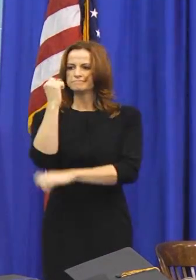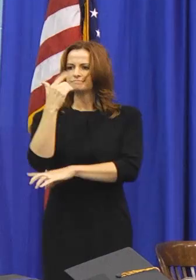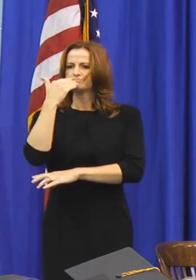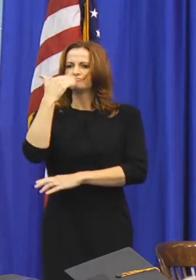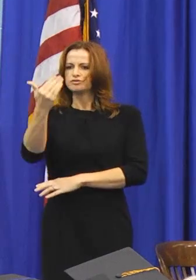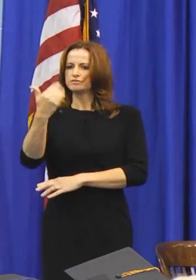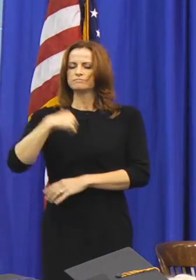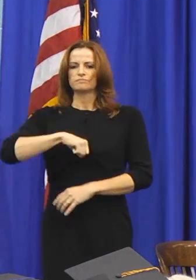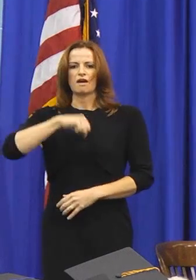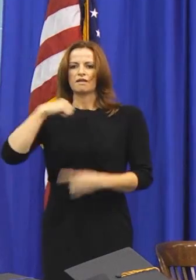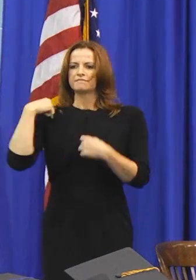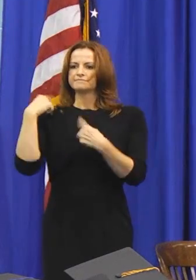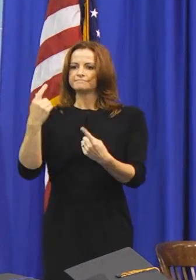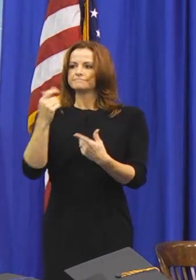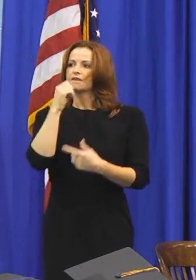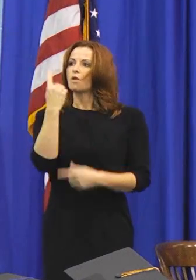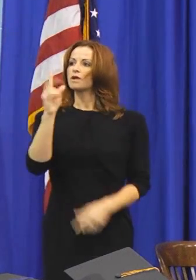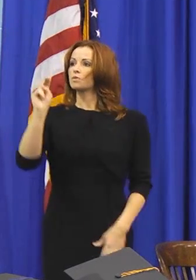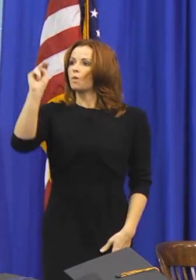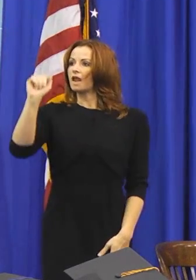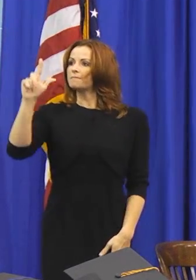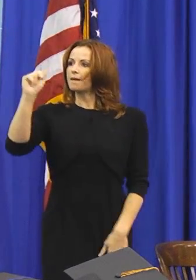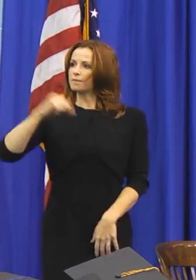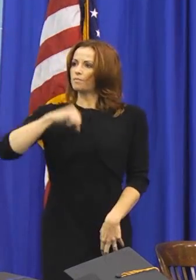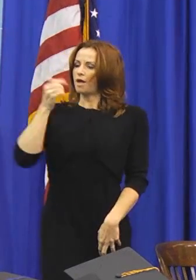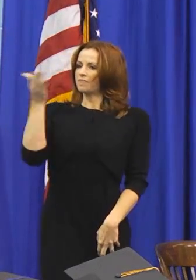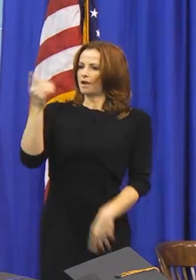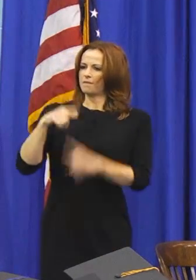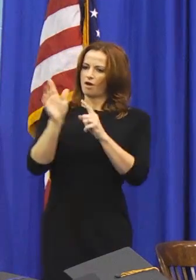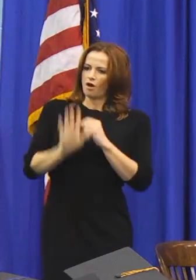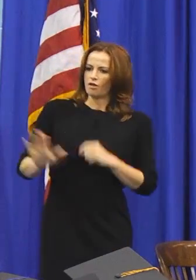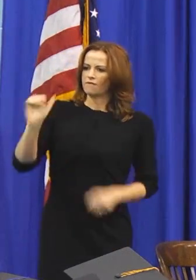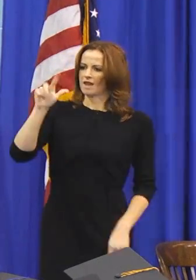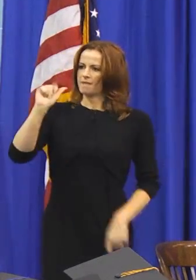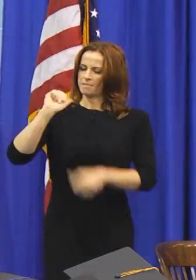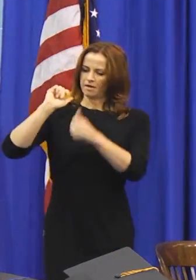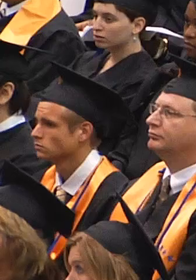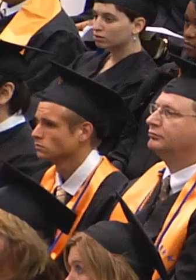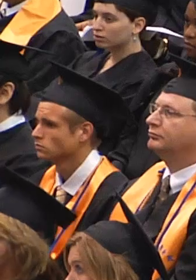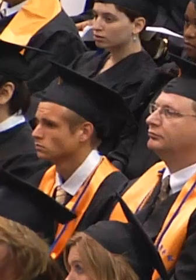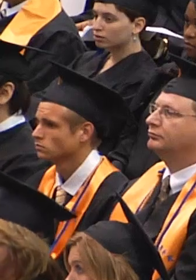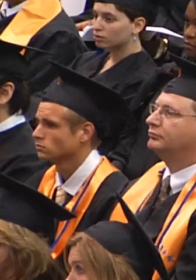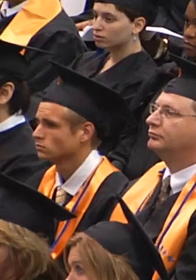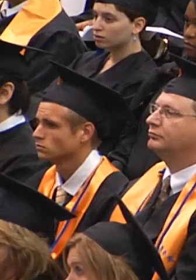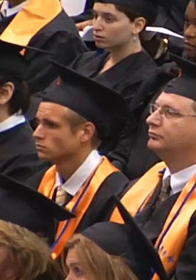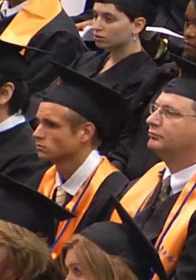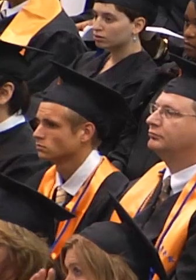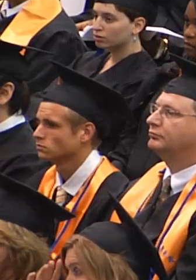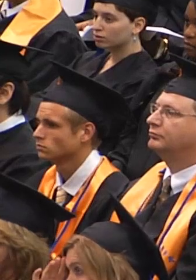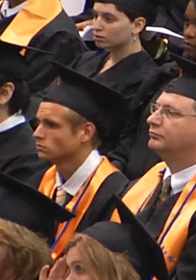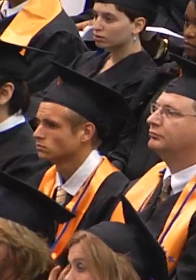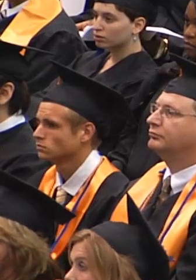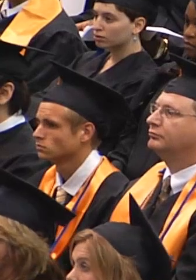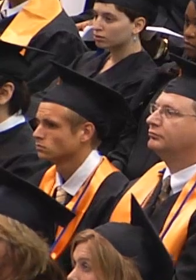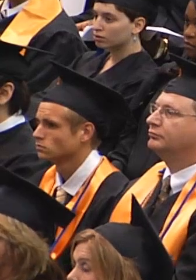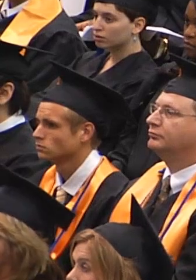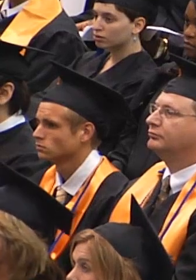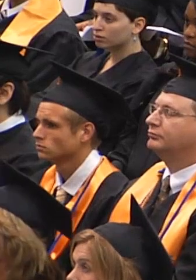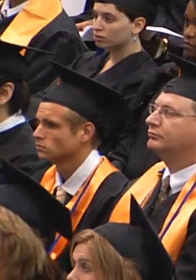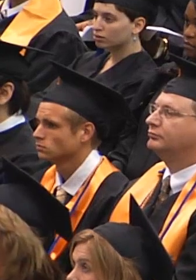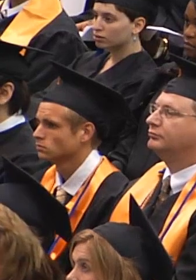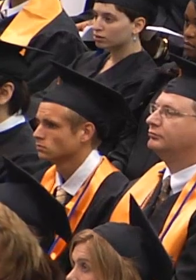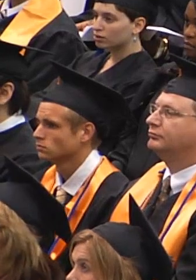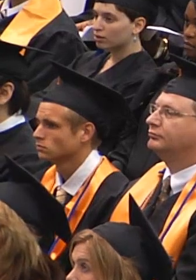be proud of, not only in North Alabama, but as in our state as well. But tonight is for the graduates.